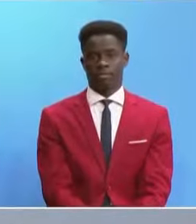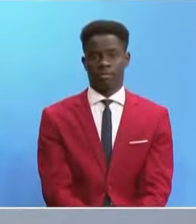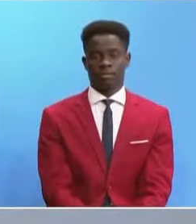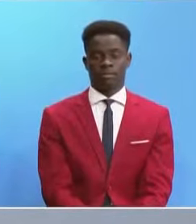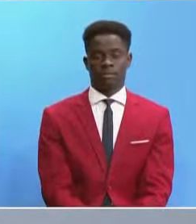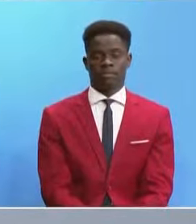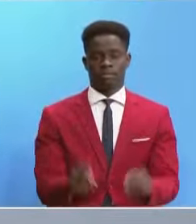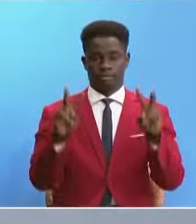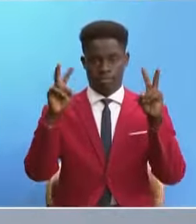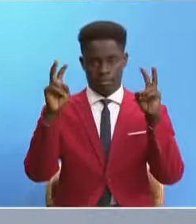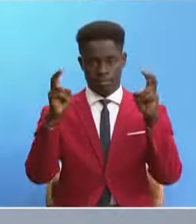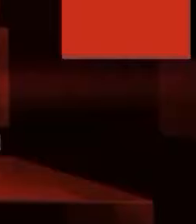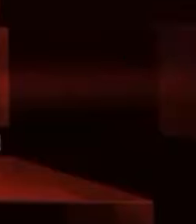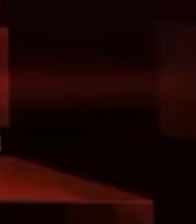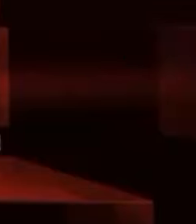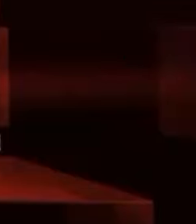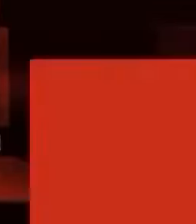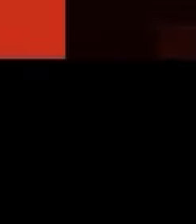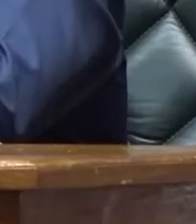top stories making headlines.